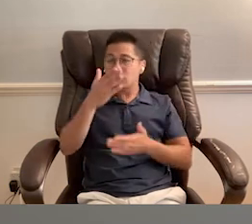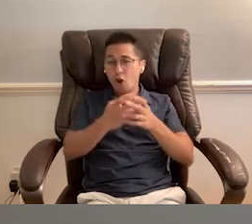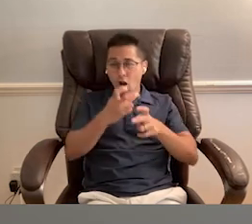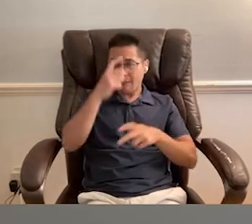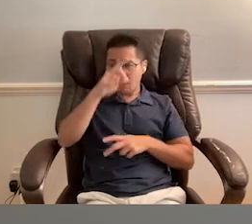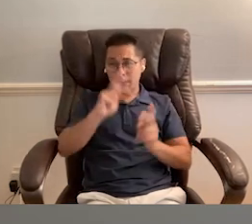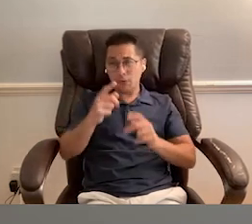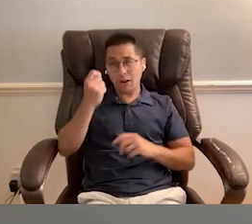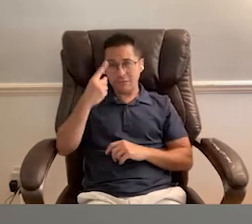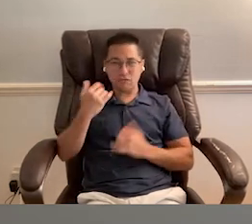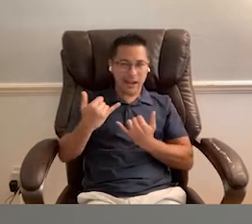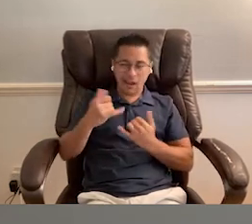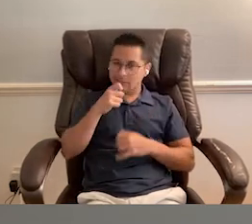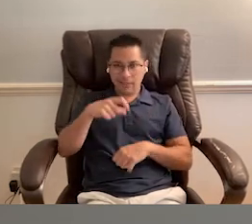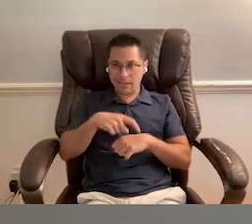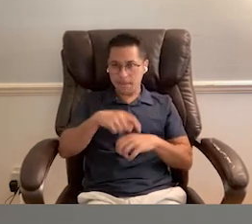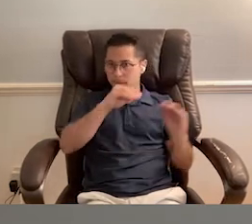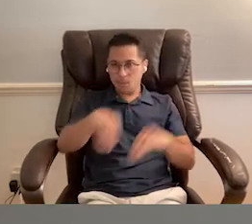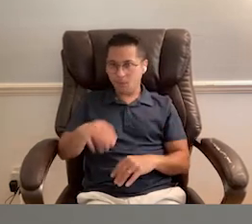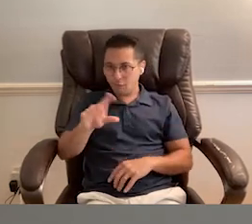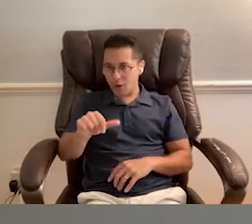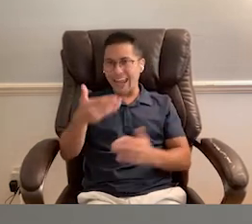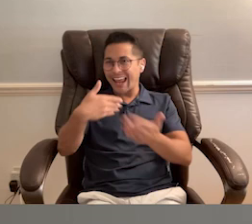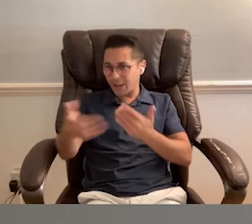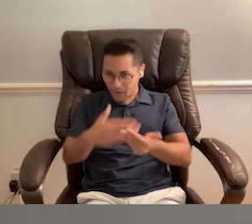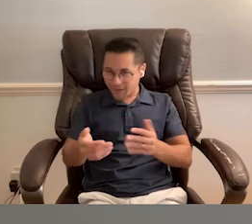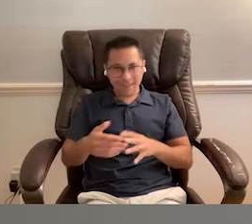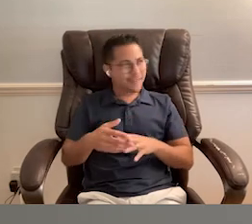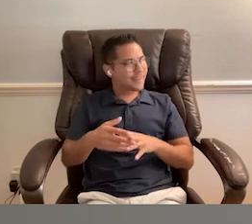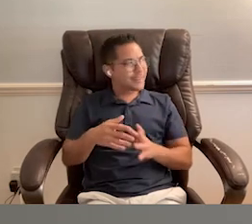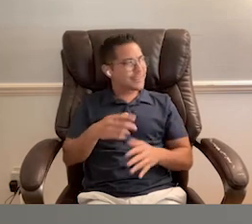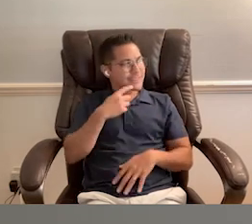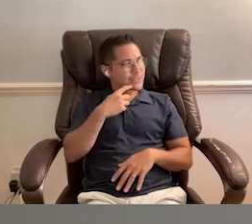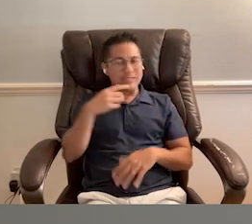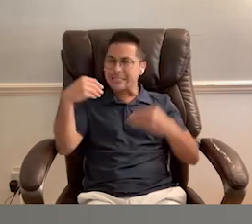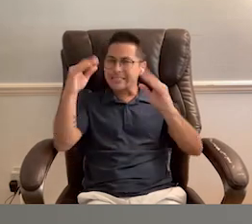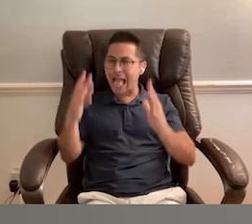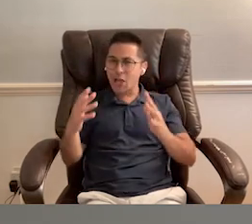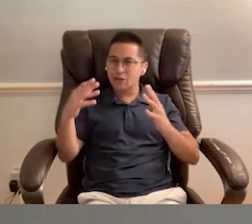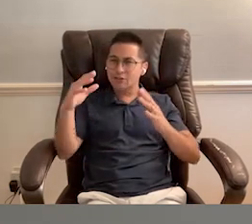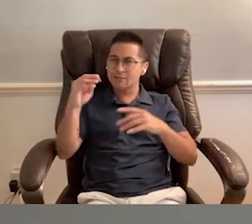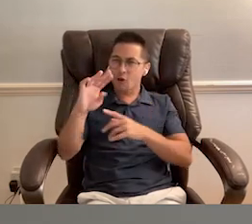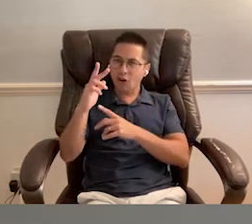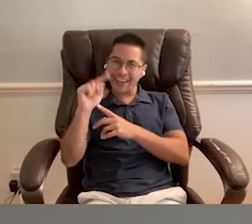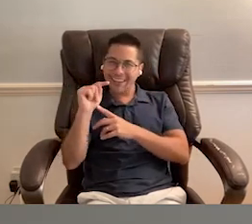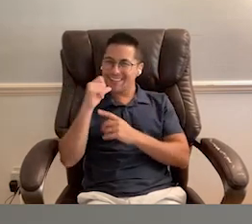people to understand. And right now it's not the time to move to Florida anyway. It's a, what is it? It's a seller's market, not